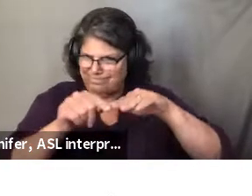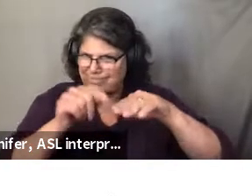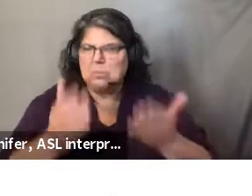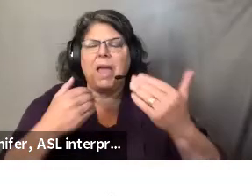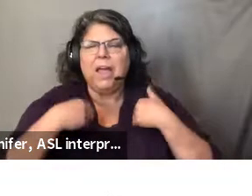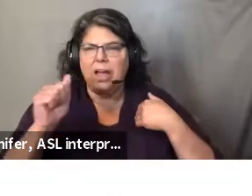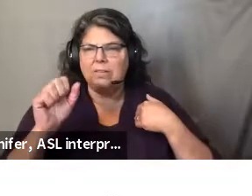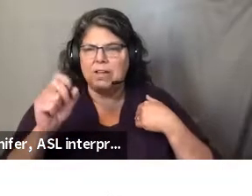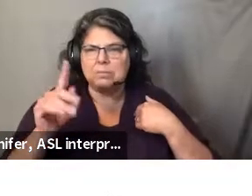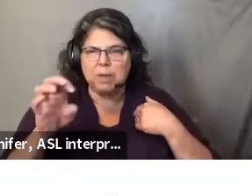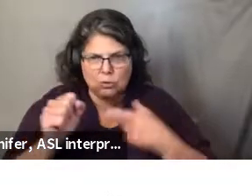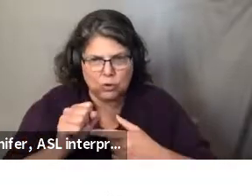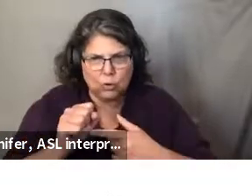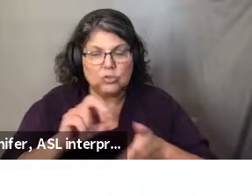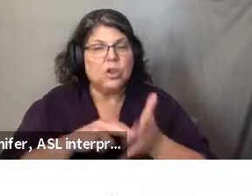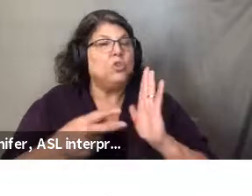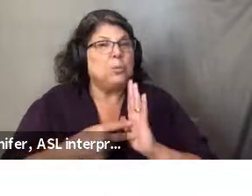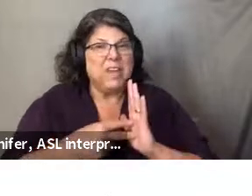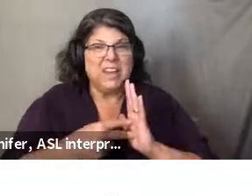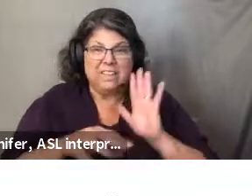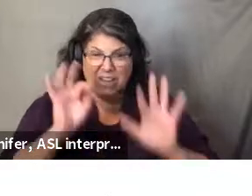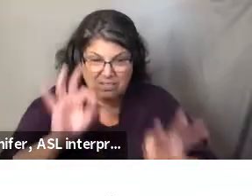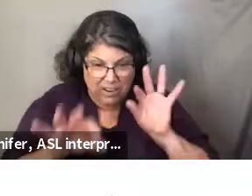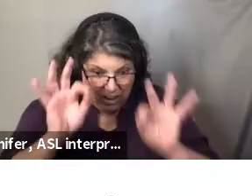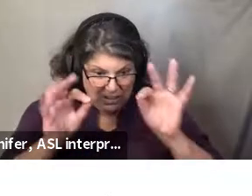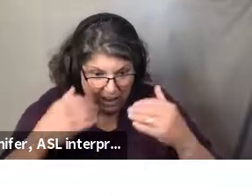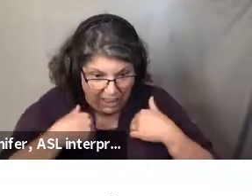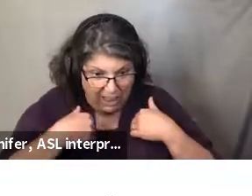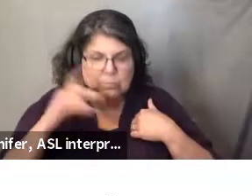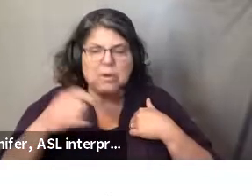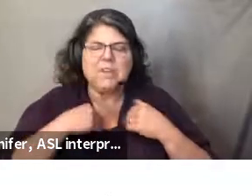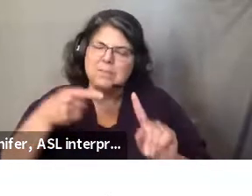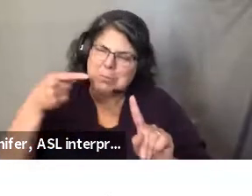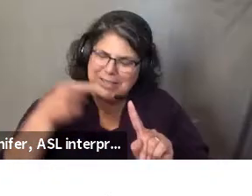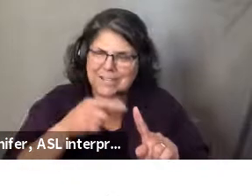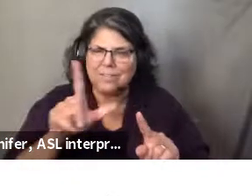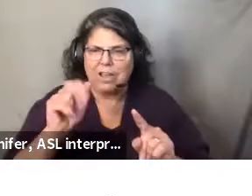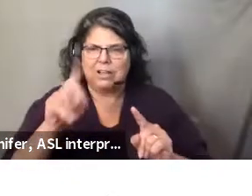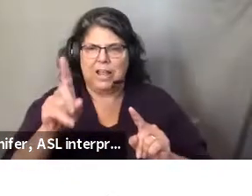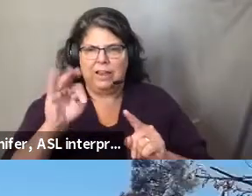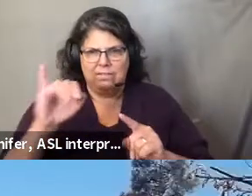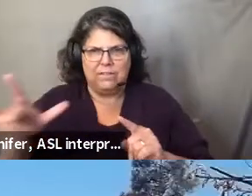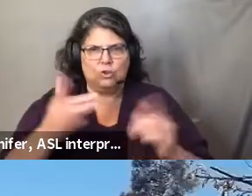3 landfill that is permitted to take asbestos.